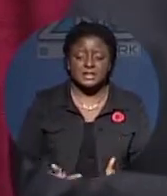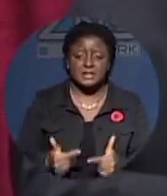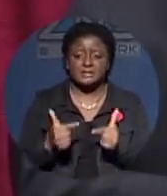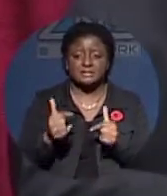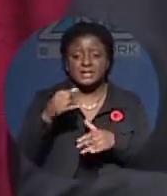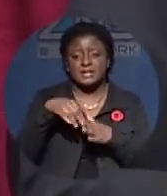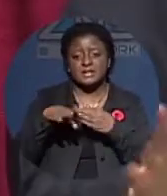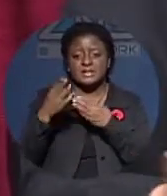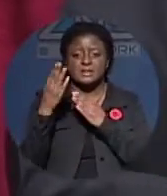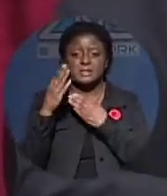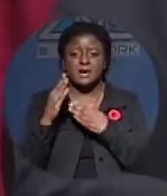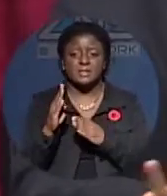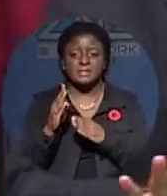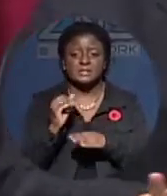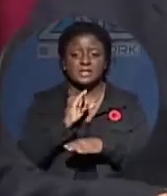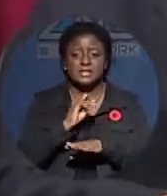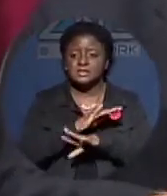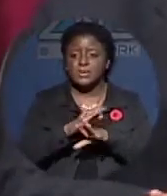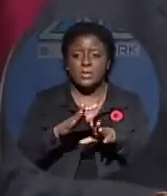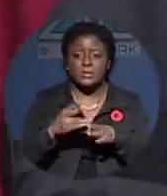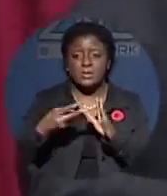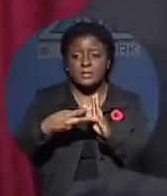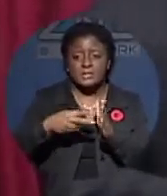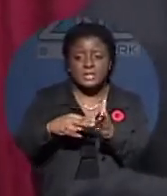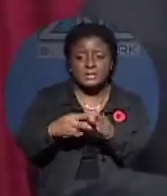mean to cast any